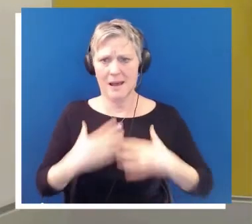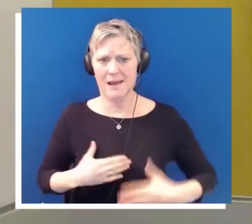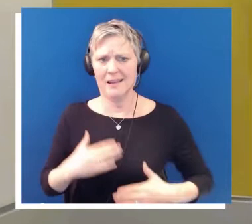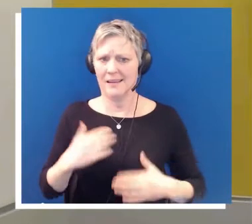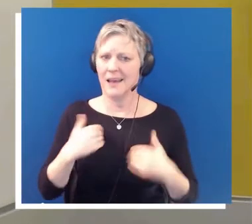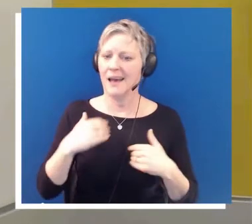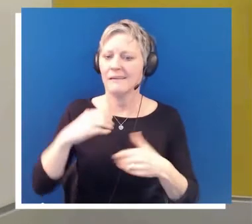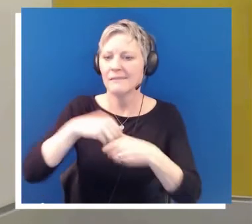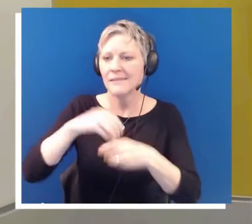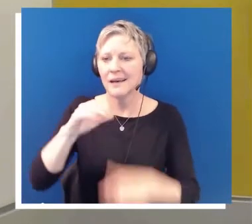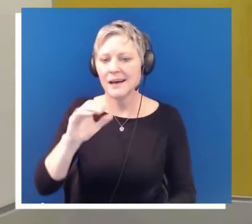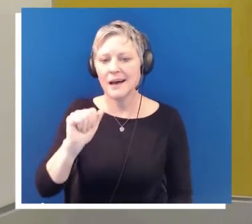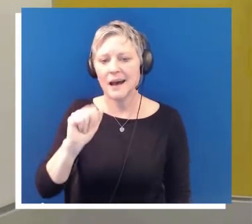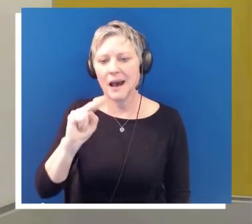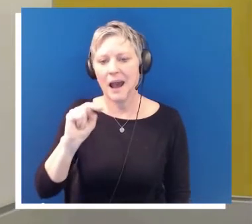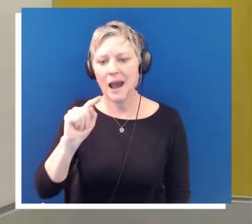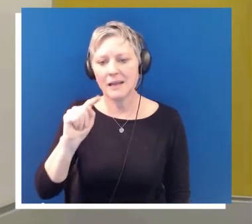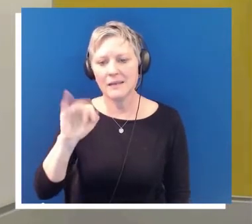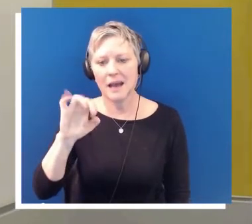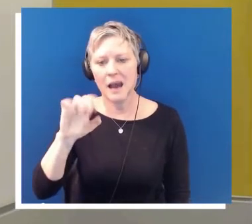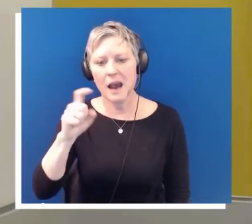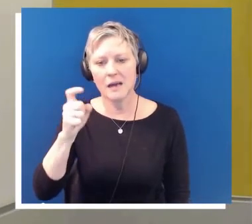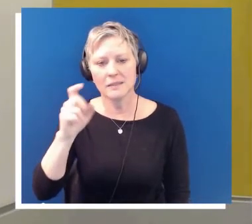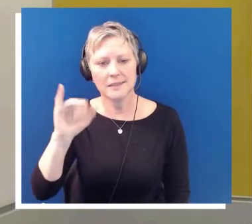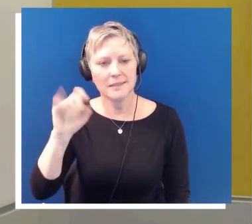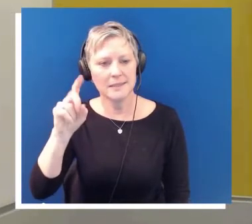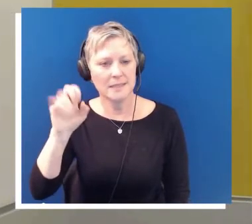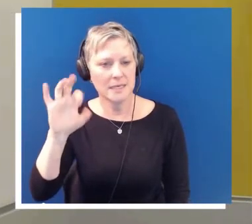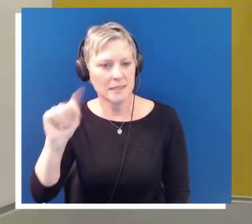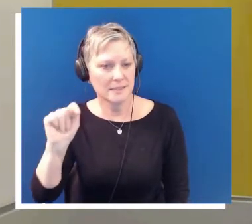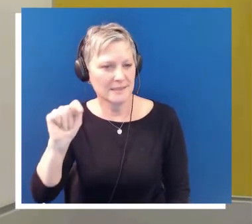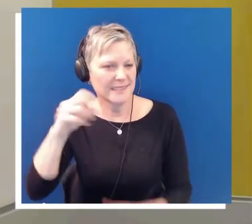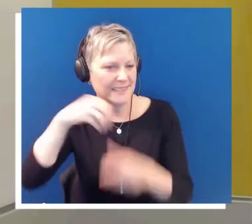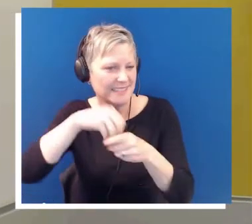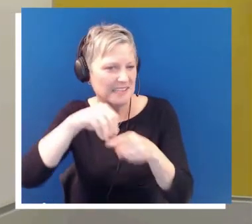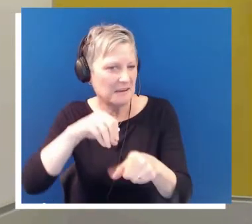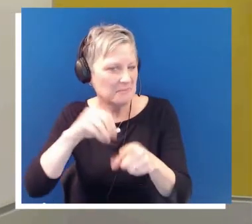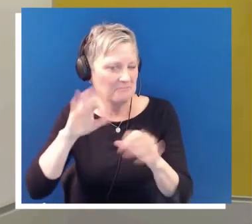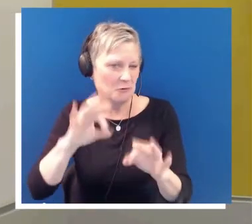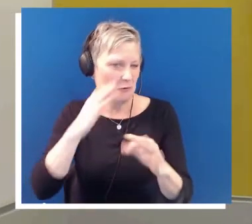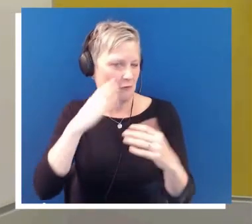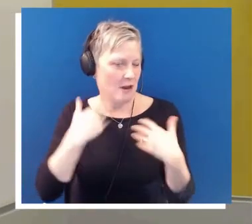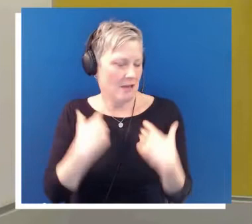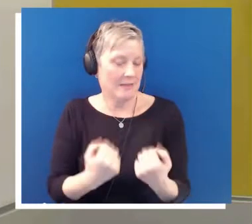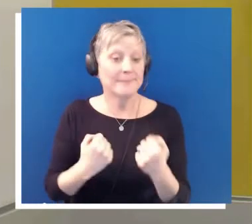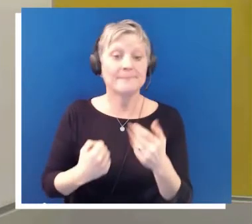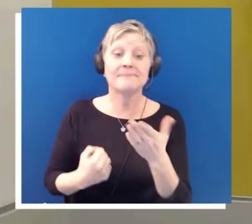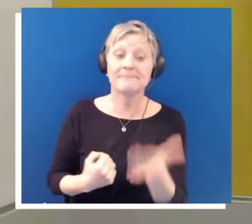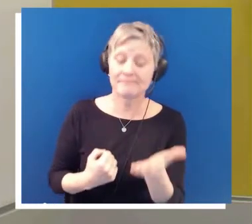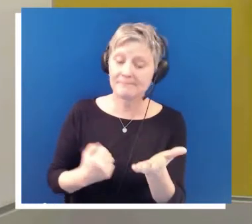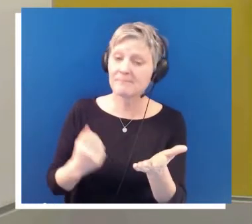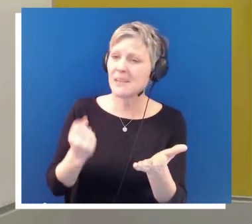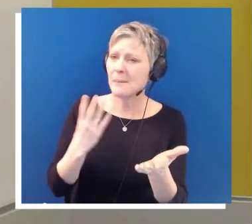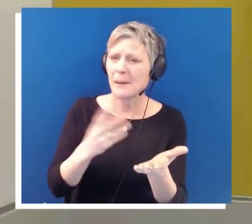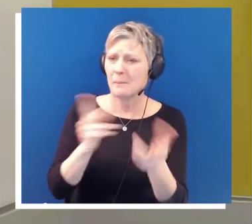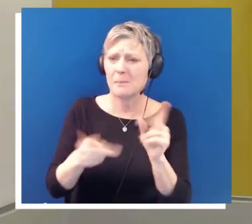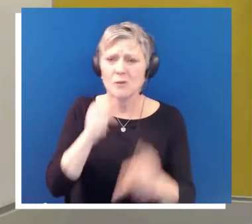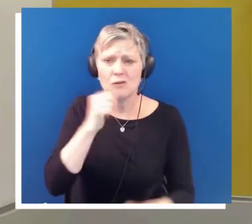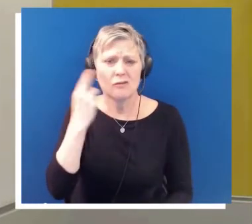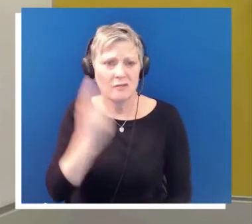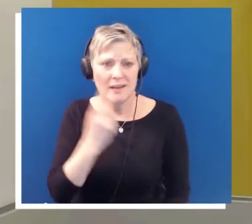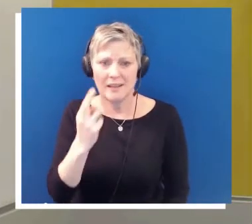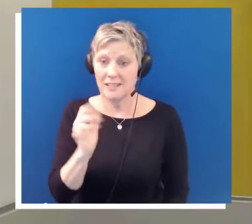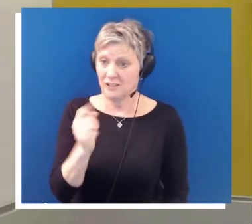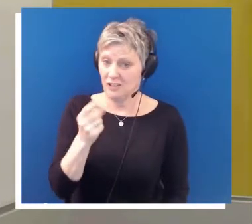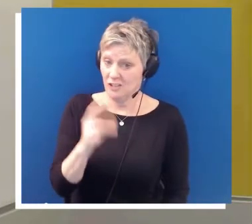What people don't realize is ginger is actually very hot. It has a lot of heat. And you'll see a lot of times it's used in dishes such as Szechuan and